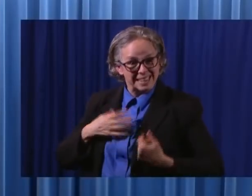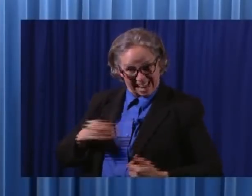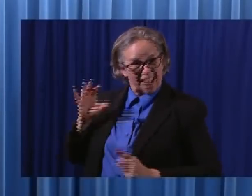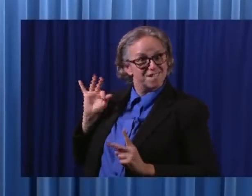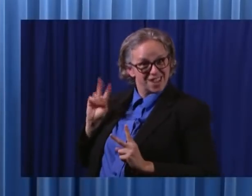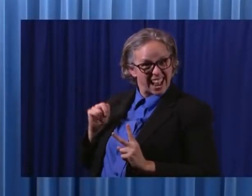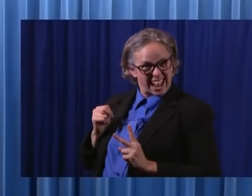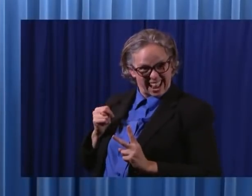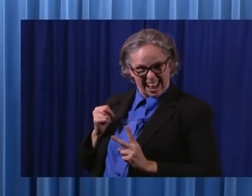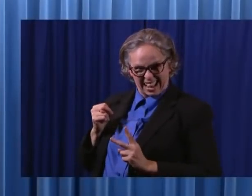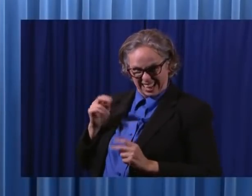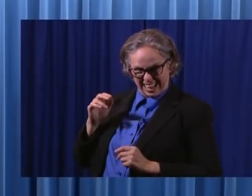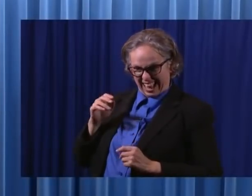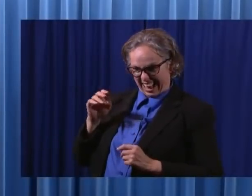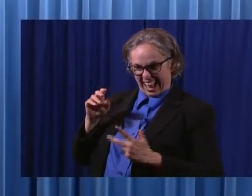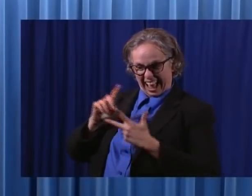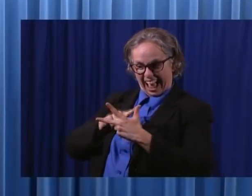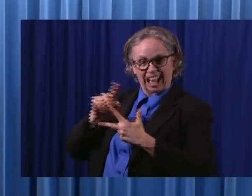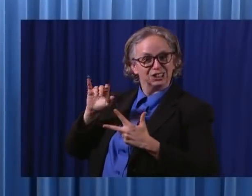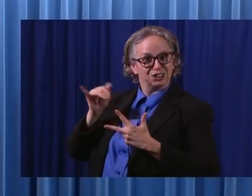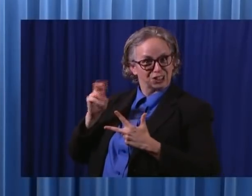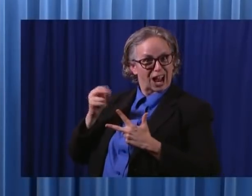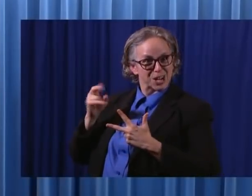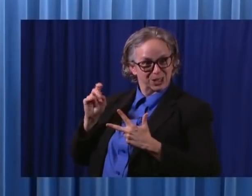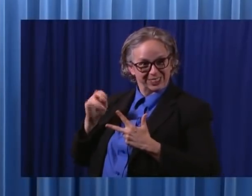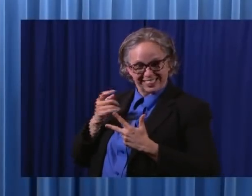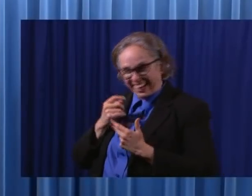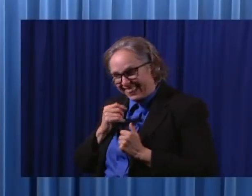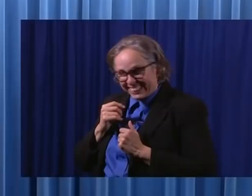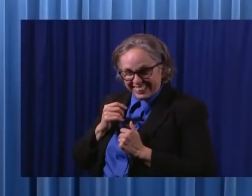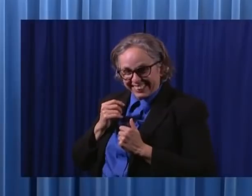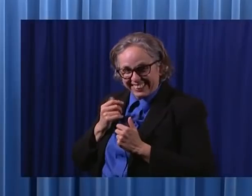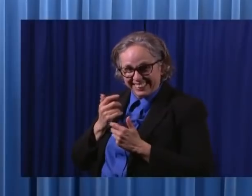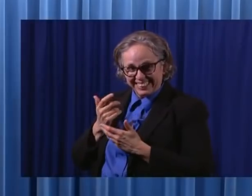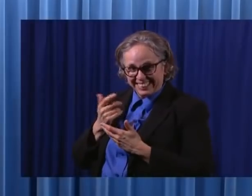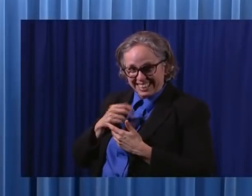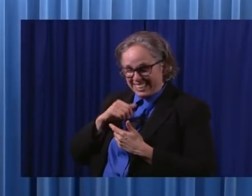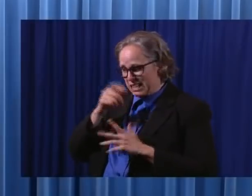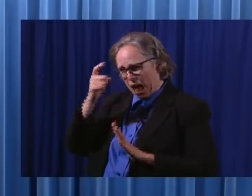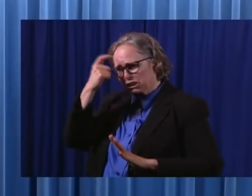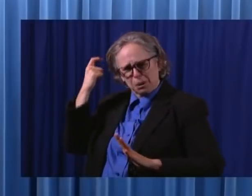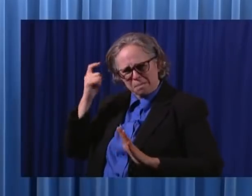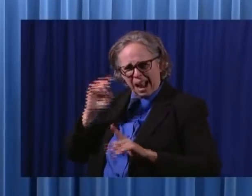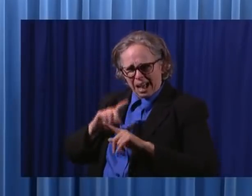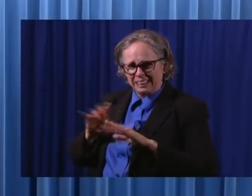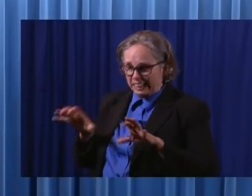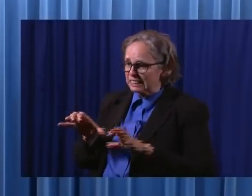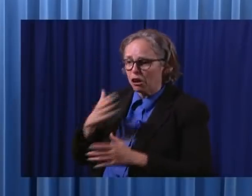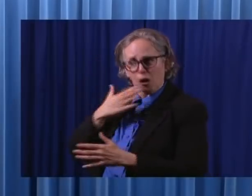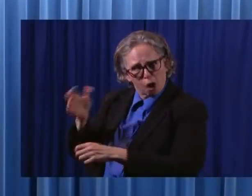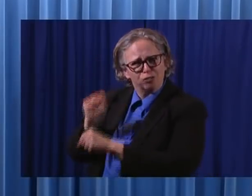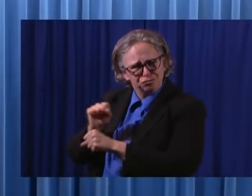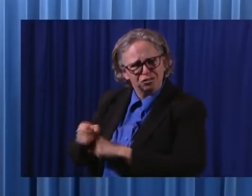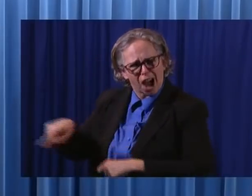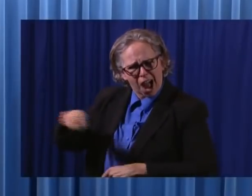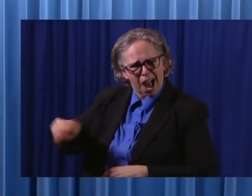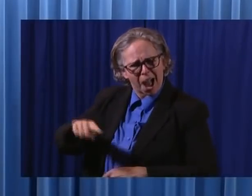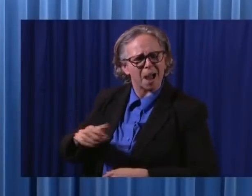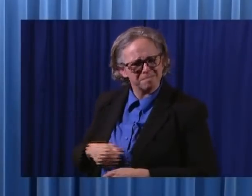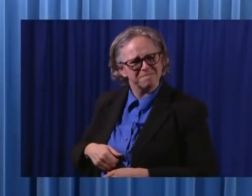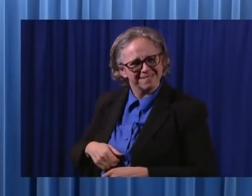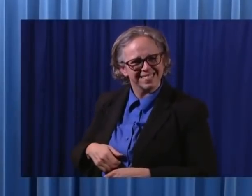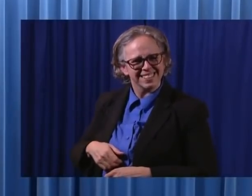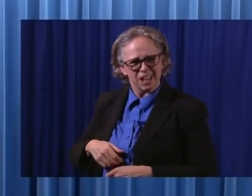was certainly not a traumatic experience. They did a great job, and we got our results